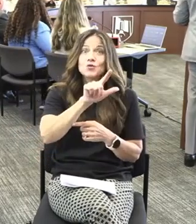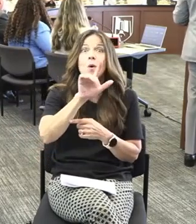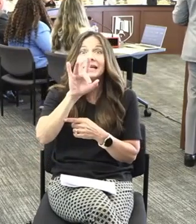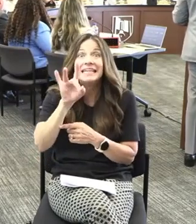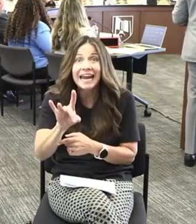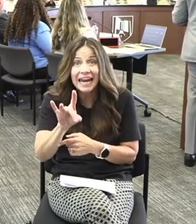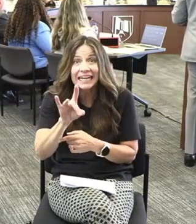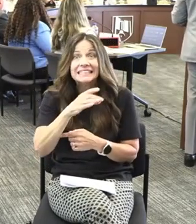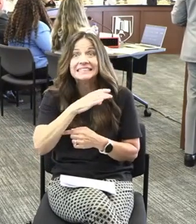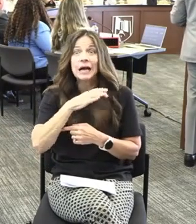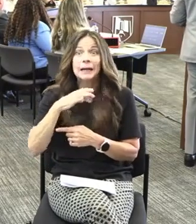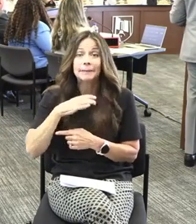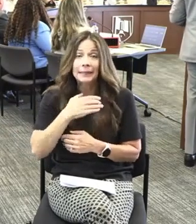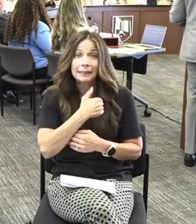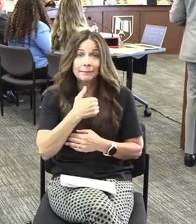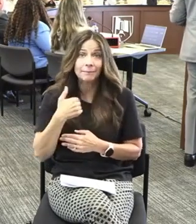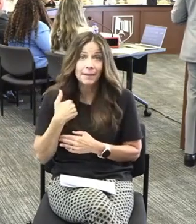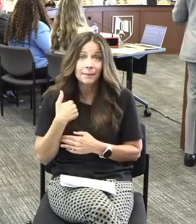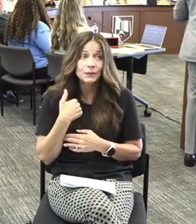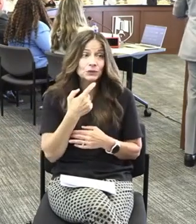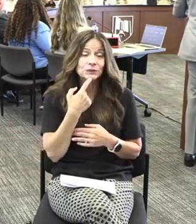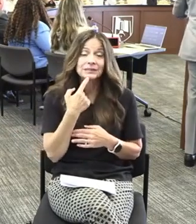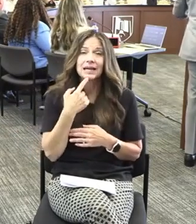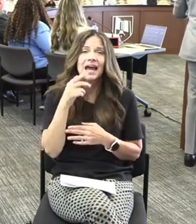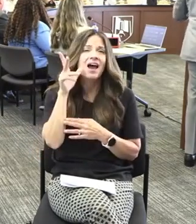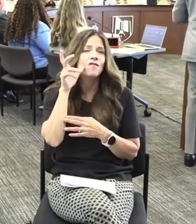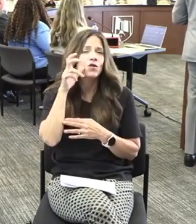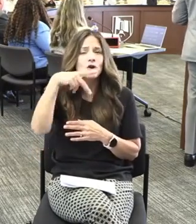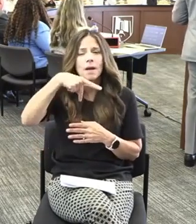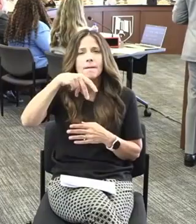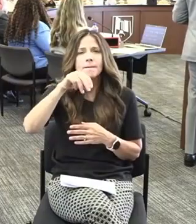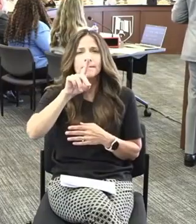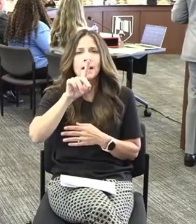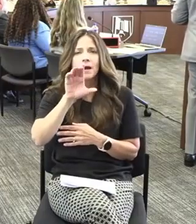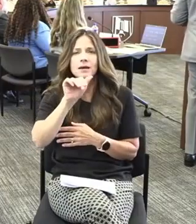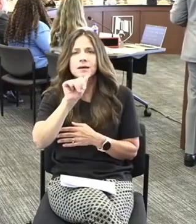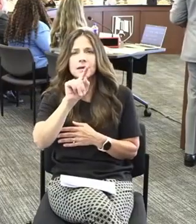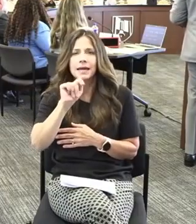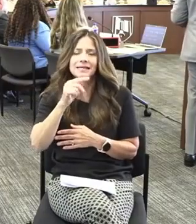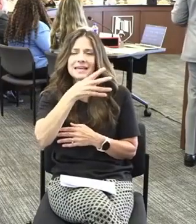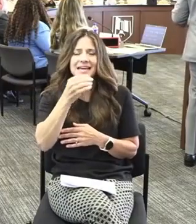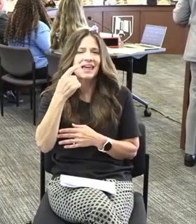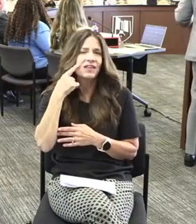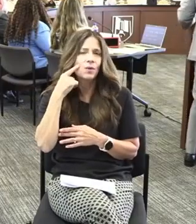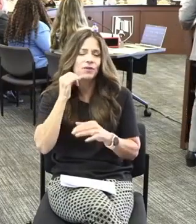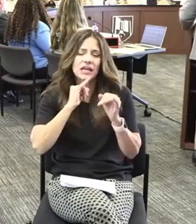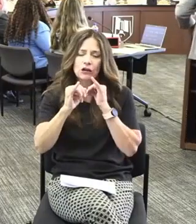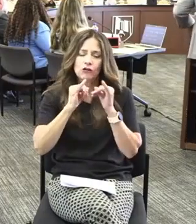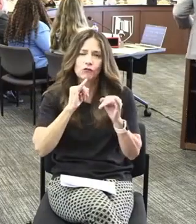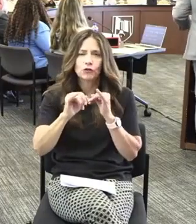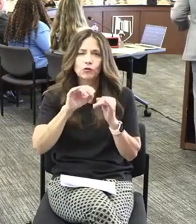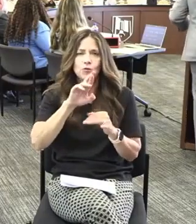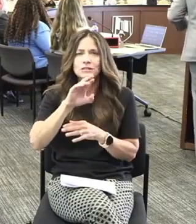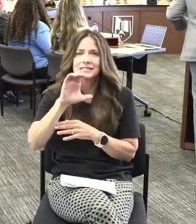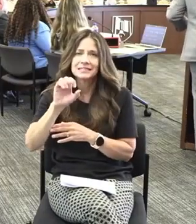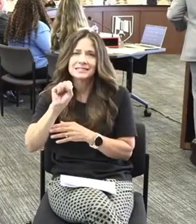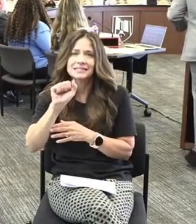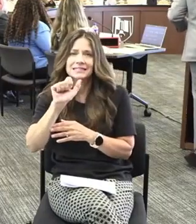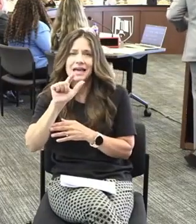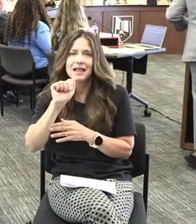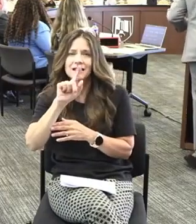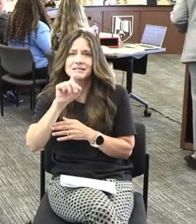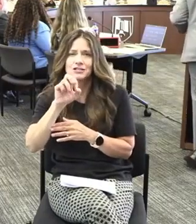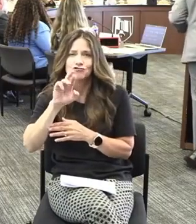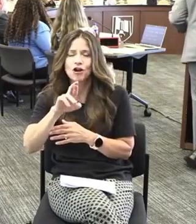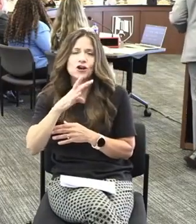you mentioned. And I know I heard one of the podcasts, and I think when they interviewed Rosa Salazar, she talked about